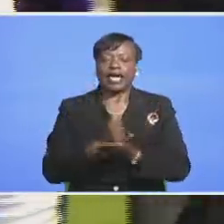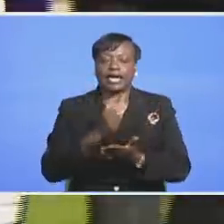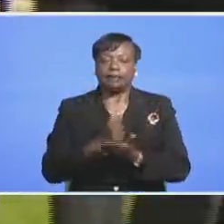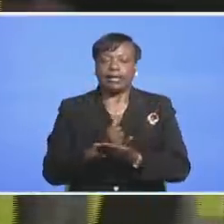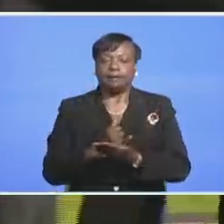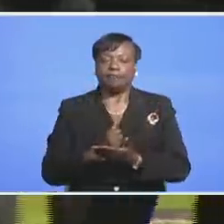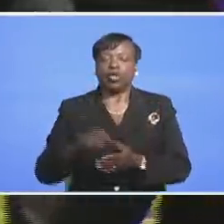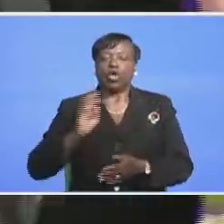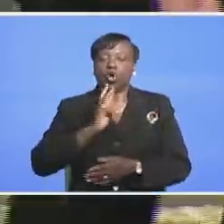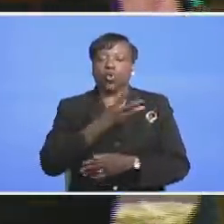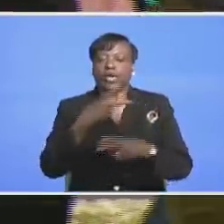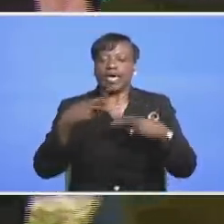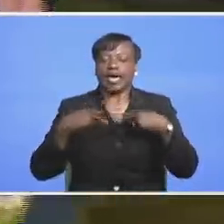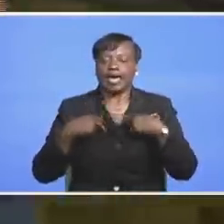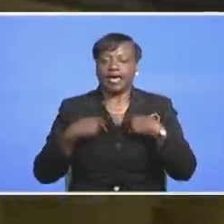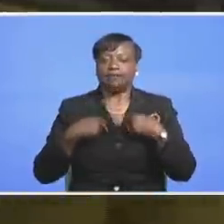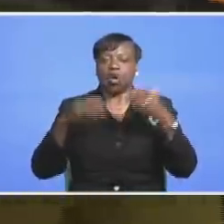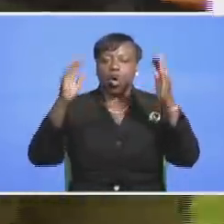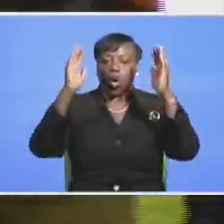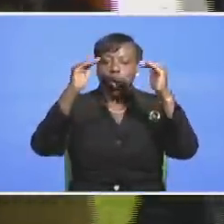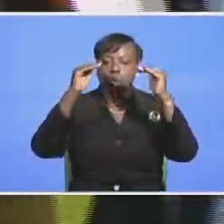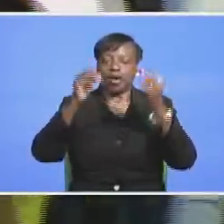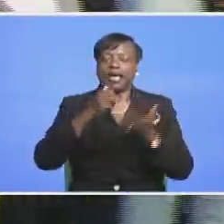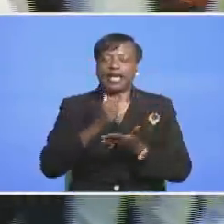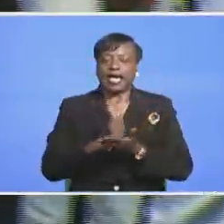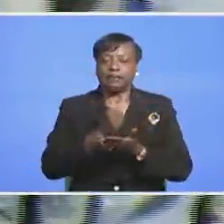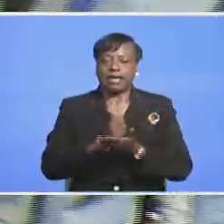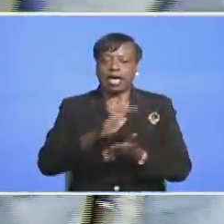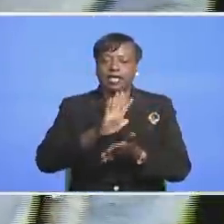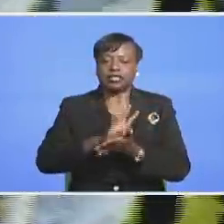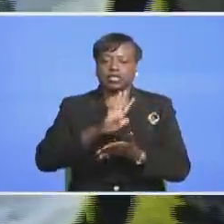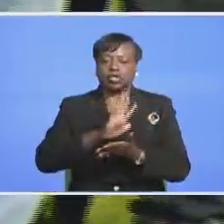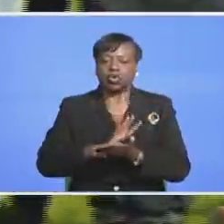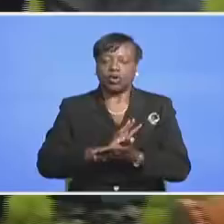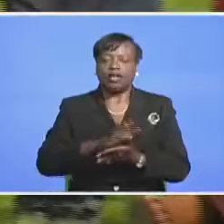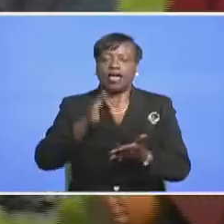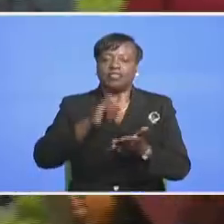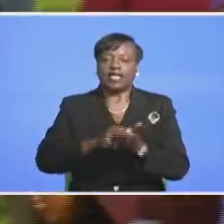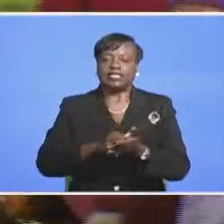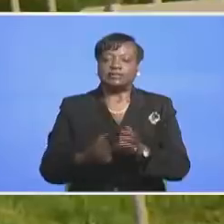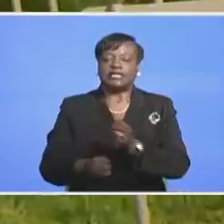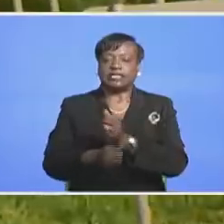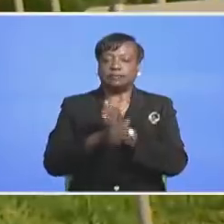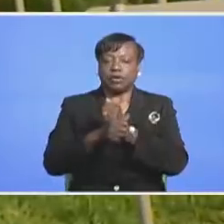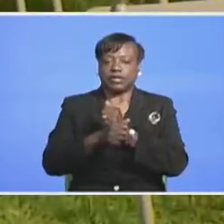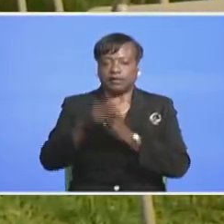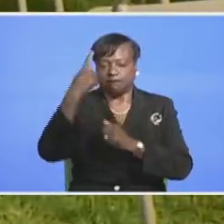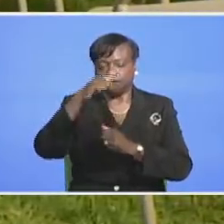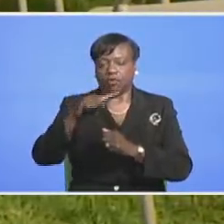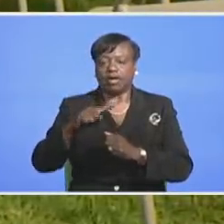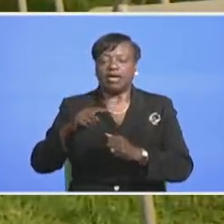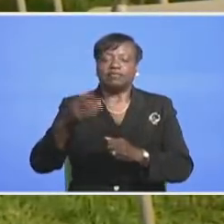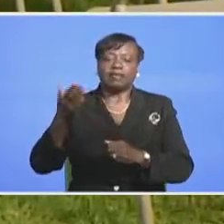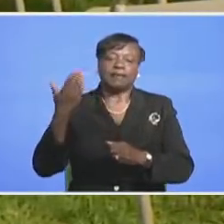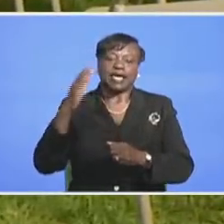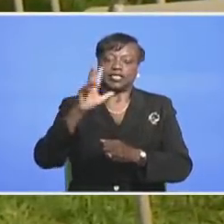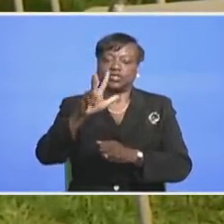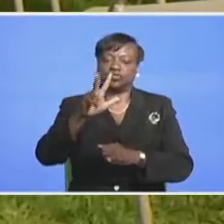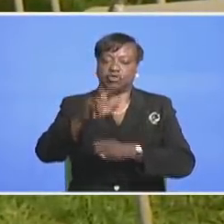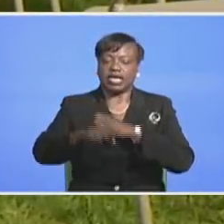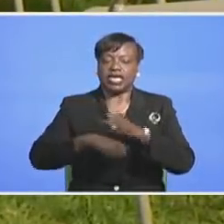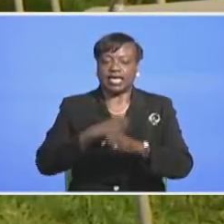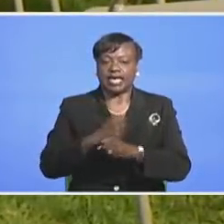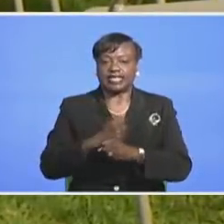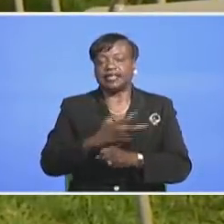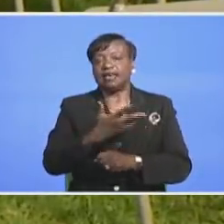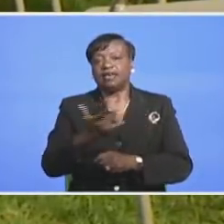have Hope Academy, and that is the school that has been supportive of our cause for the past 3 years. And so their students have decided